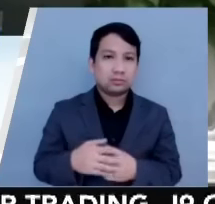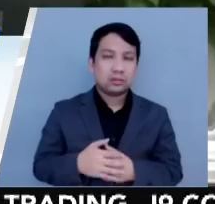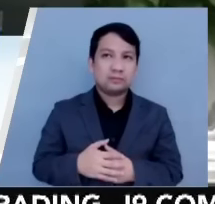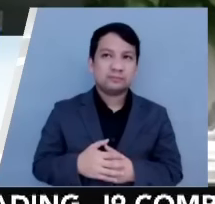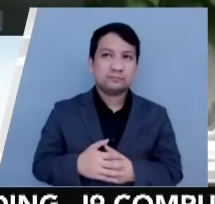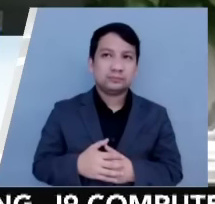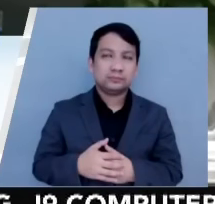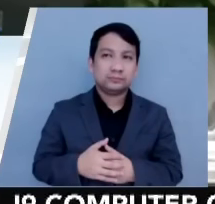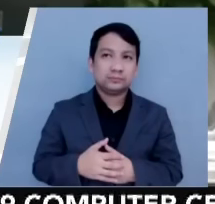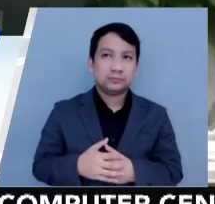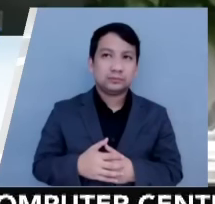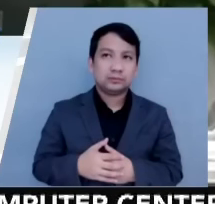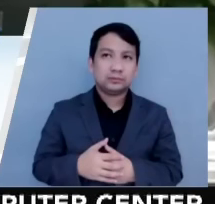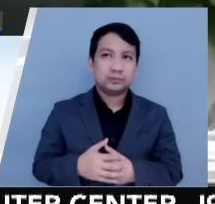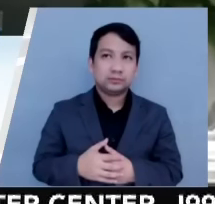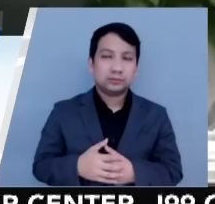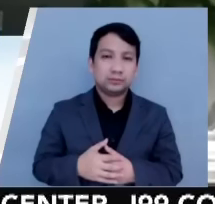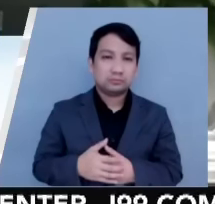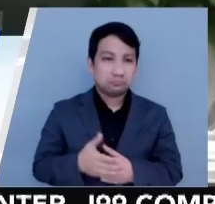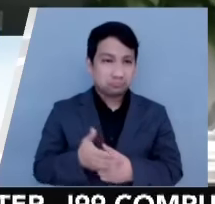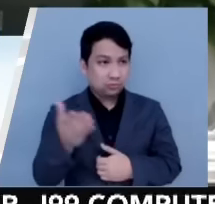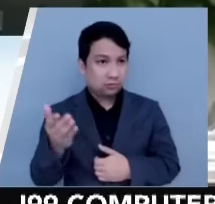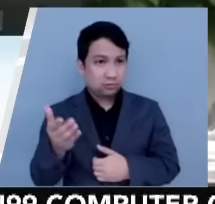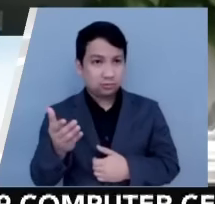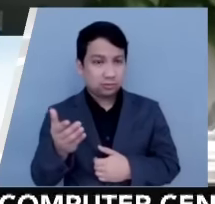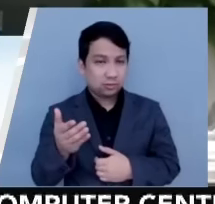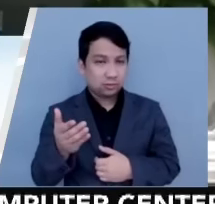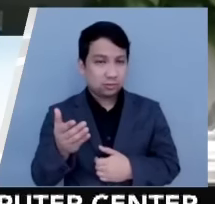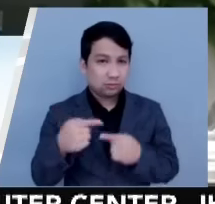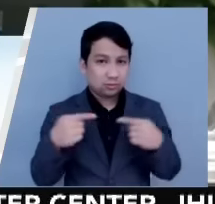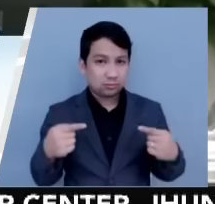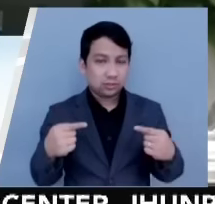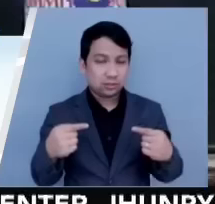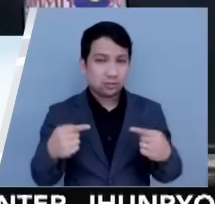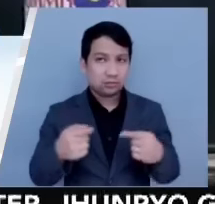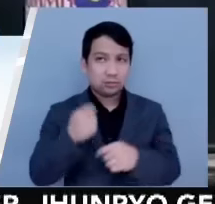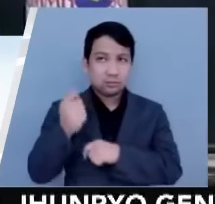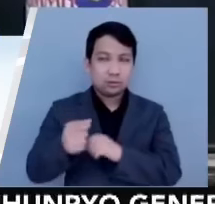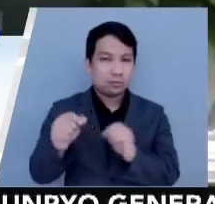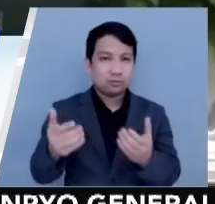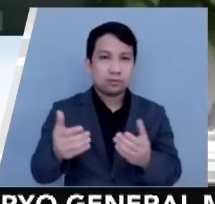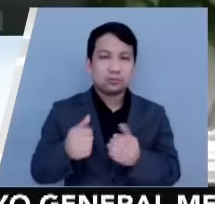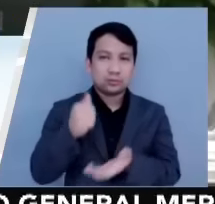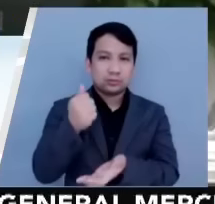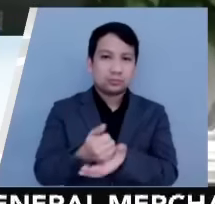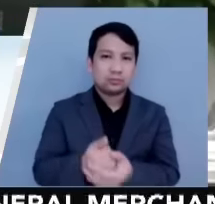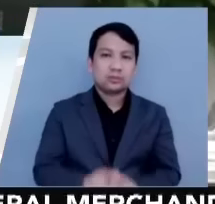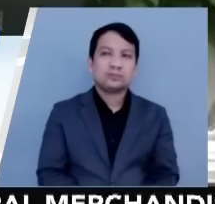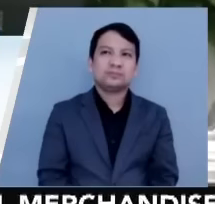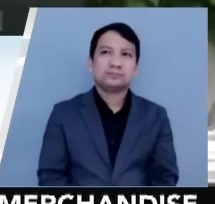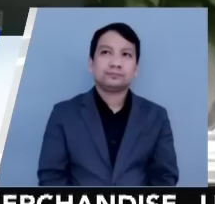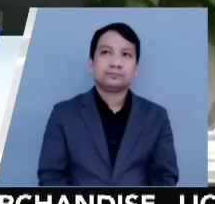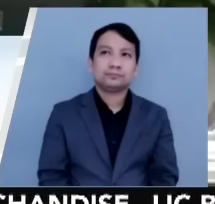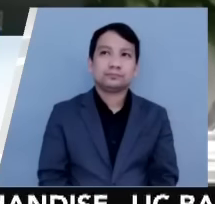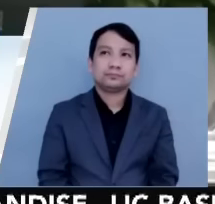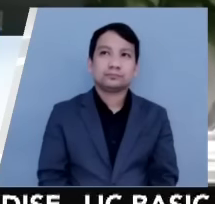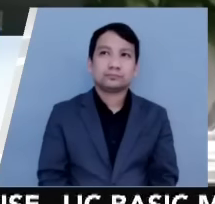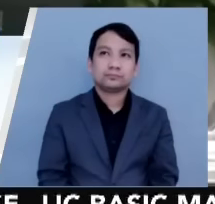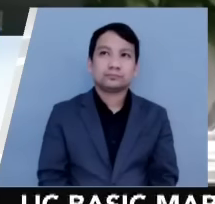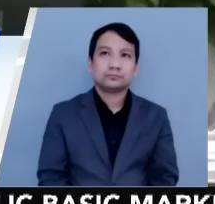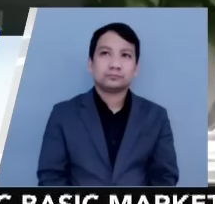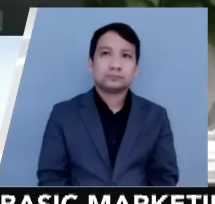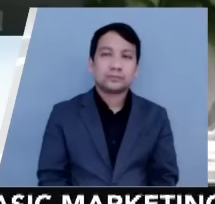Duly seconded. Any objection? Hearing none, the motion is approved. Seconded. There is a motion to detain